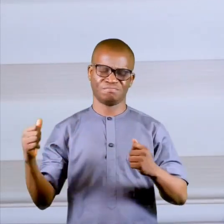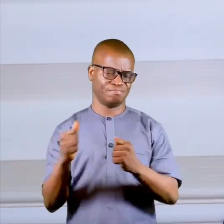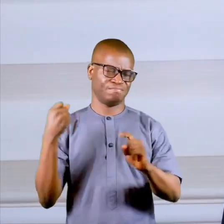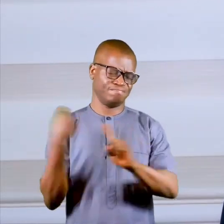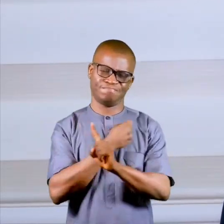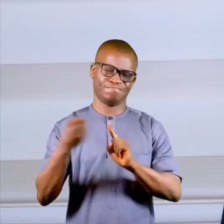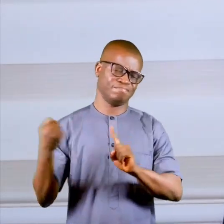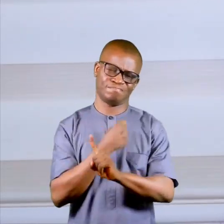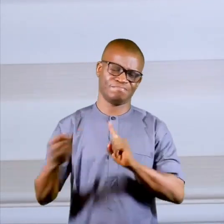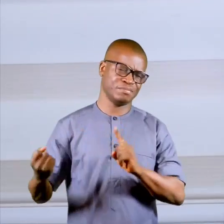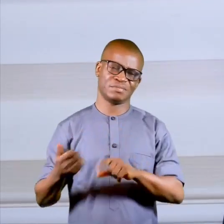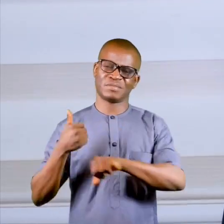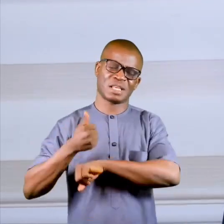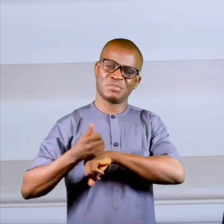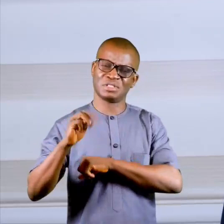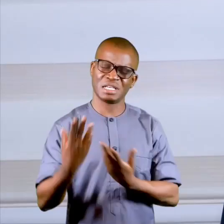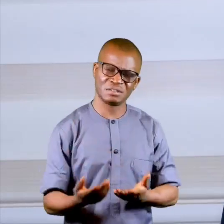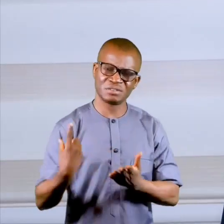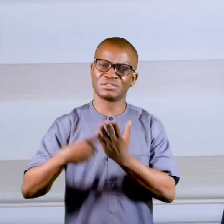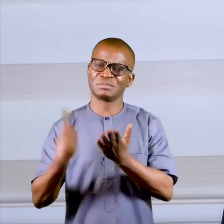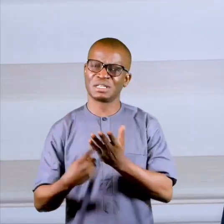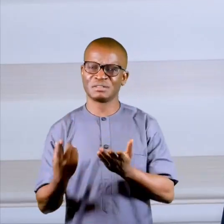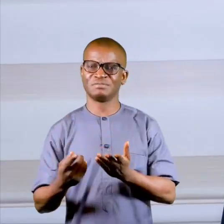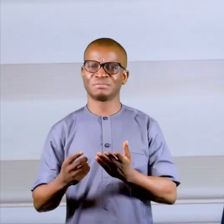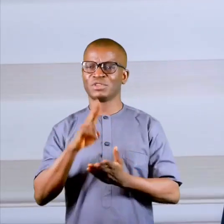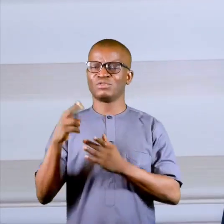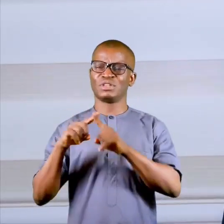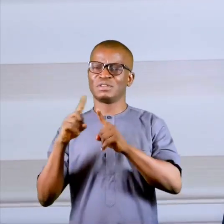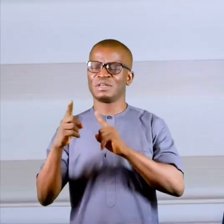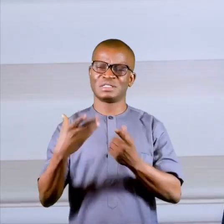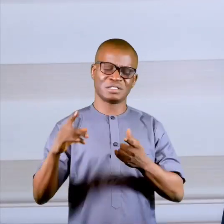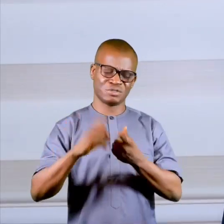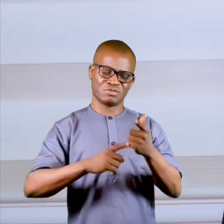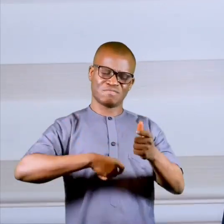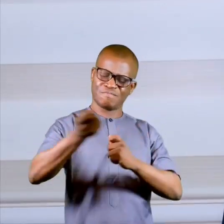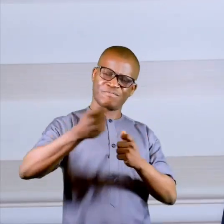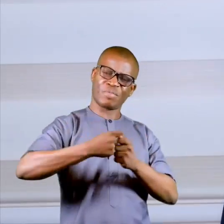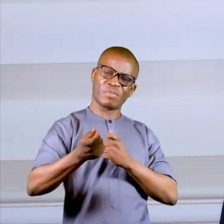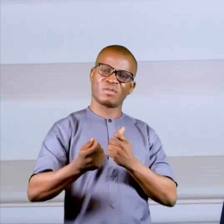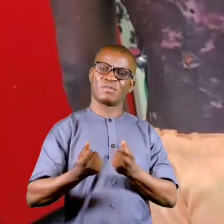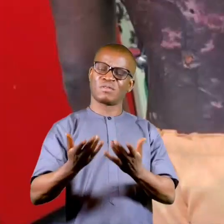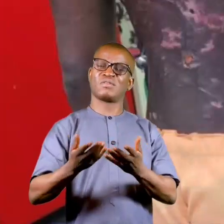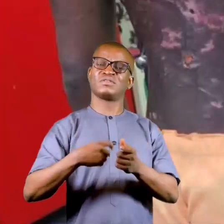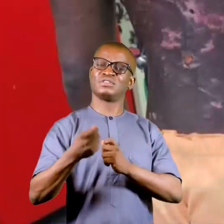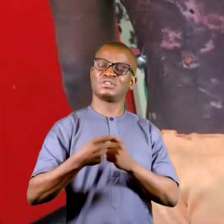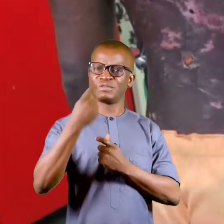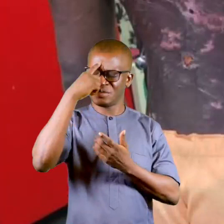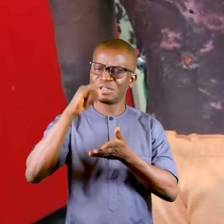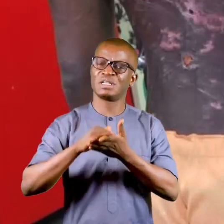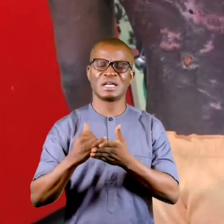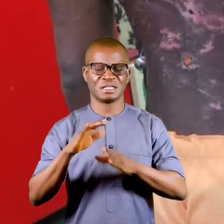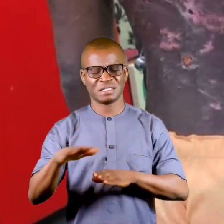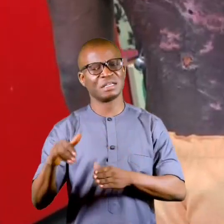beating, punching, pouring objects or things you shouldn't do on the child. So that leads